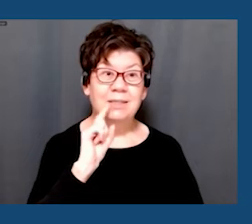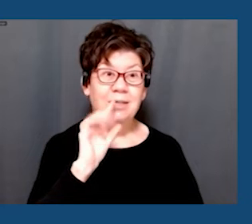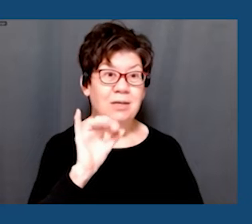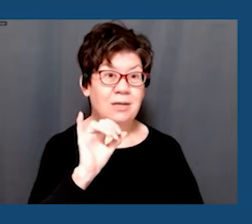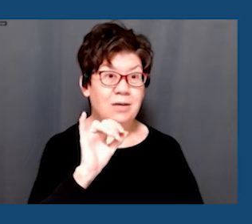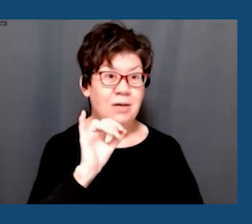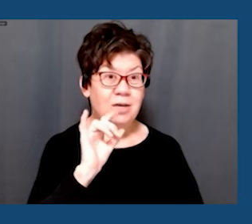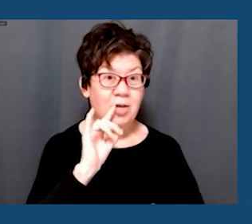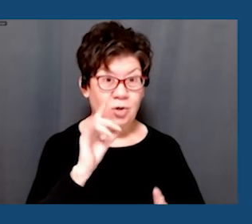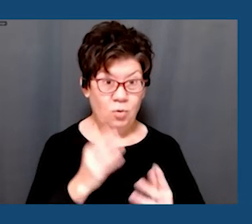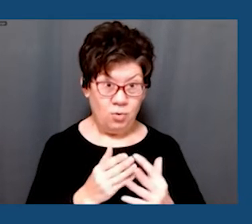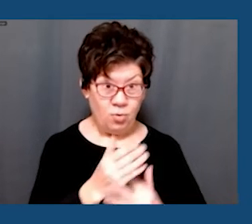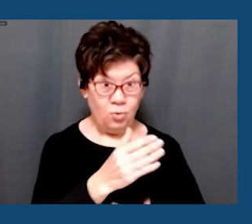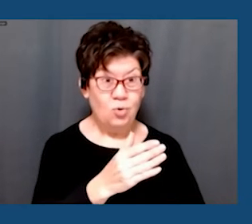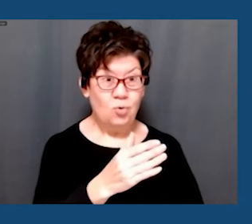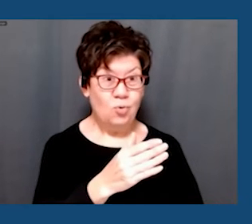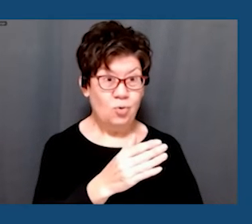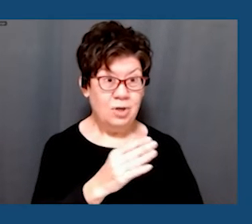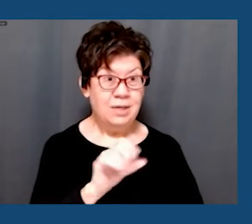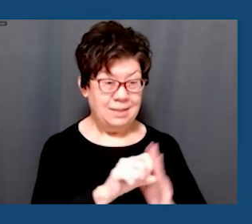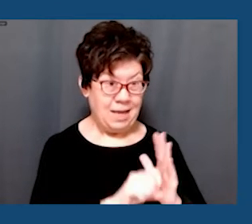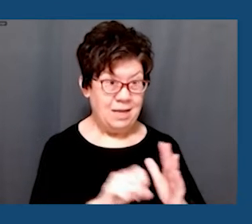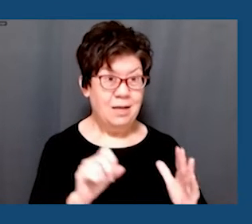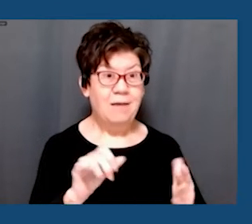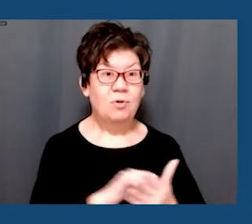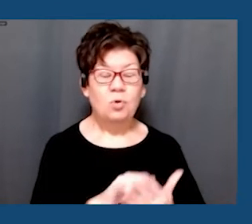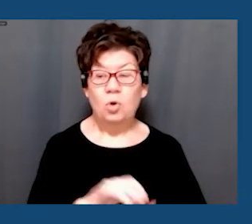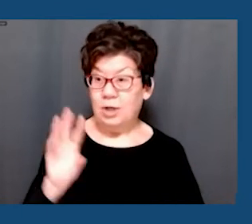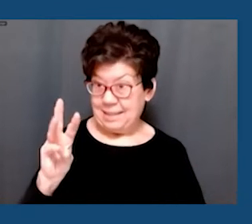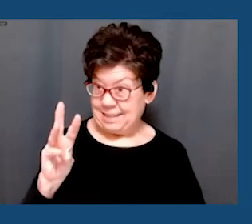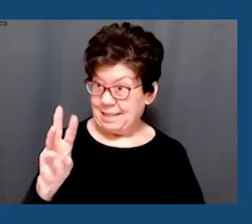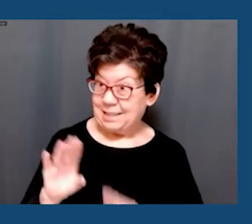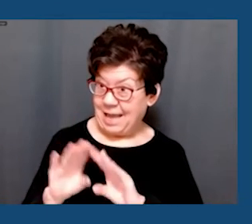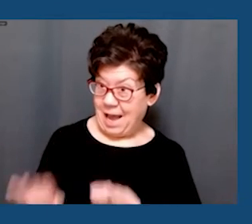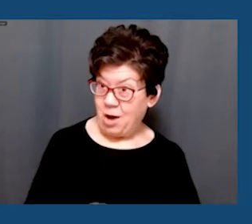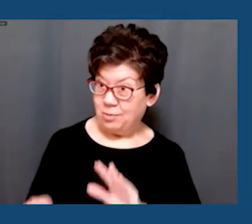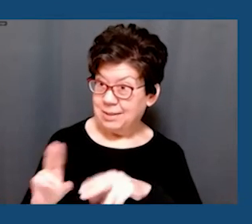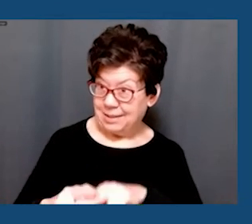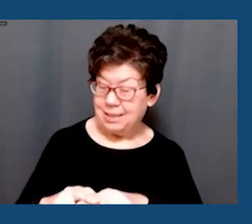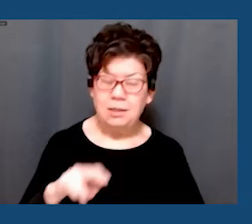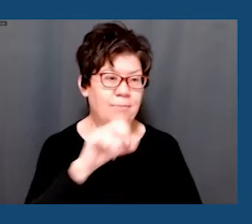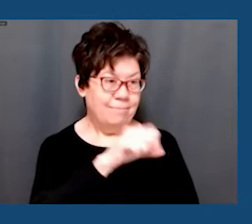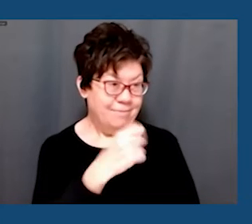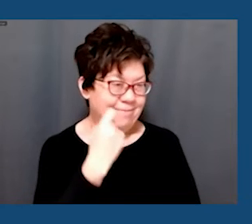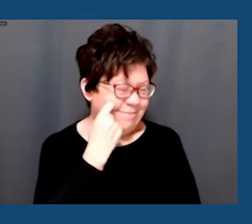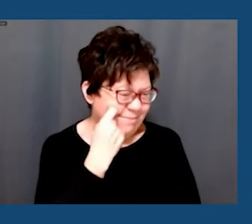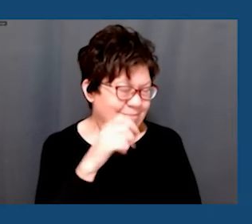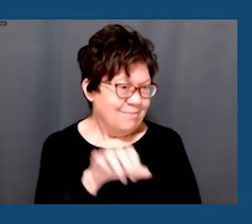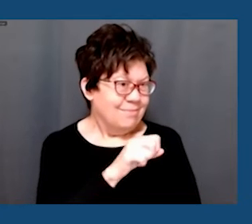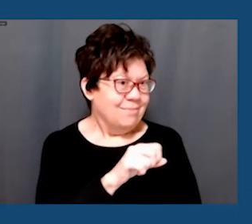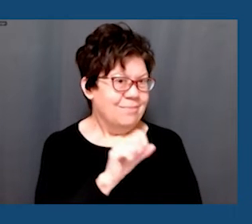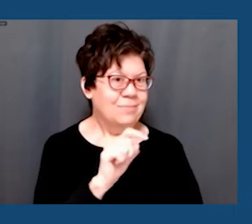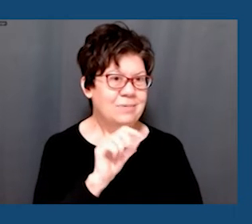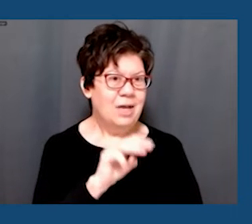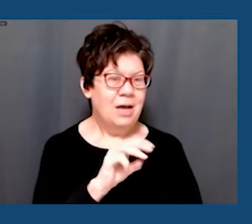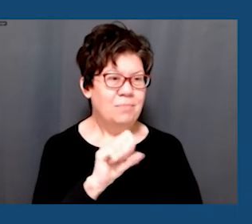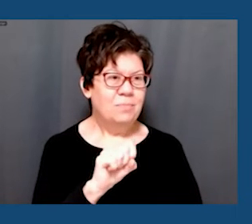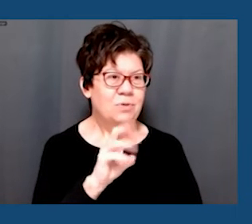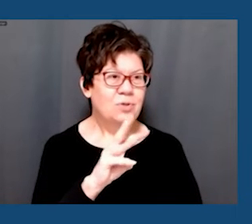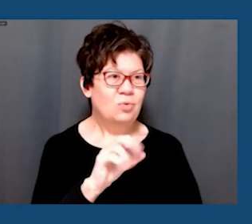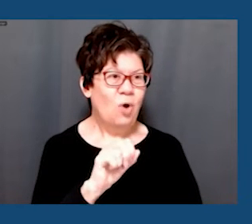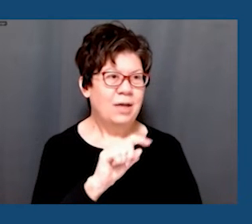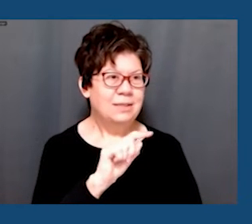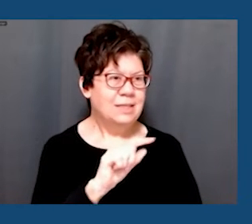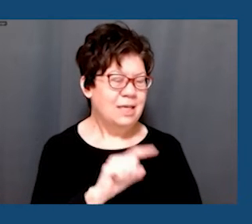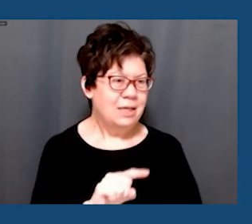are 6 House seats, I think, altogether that are in play. 6 House seats. We just picked up Tom Suozzi's, restoring him back to what had been